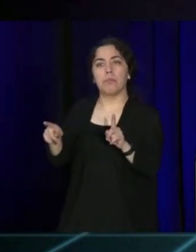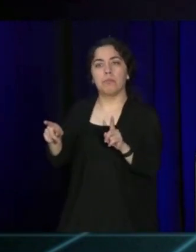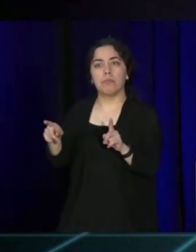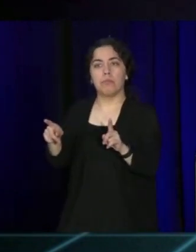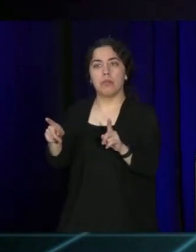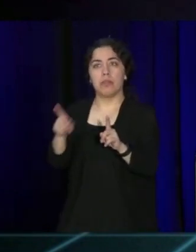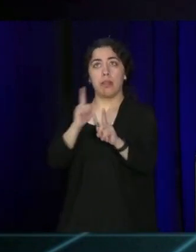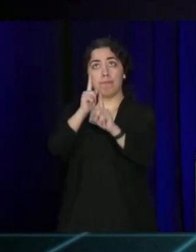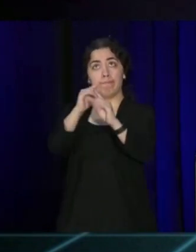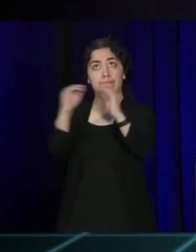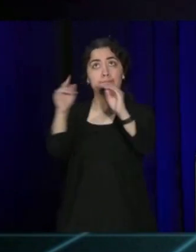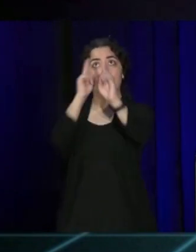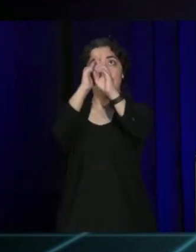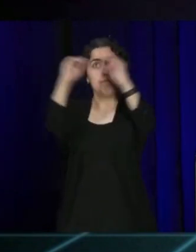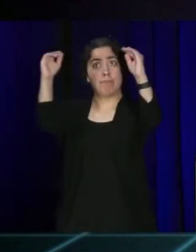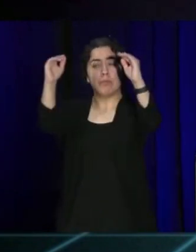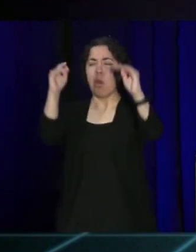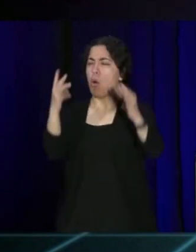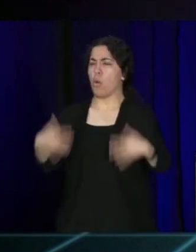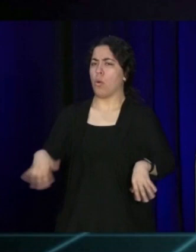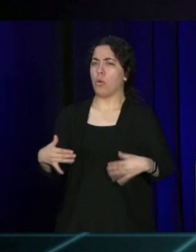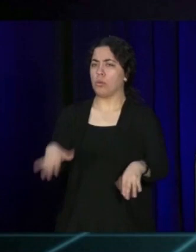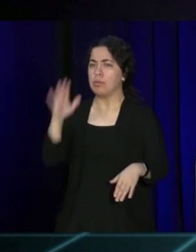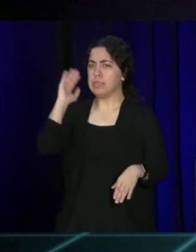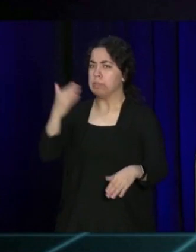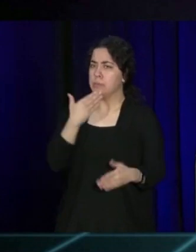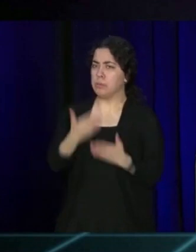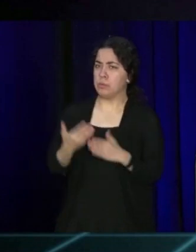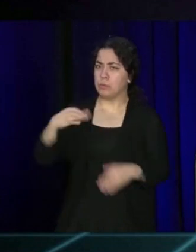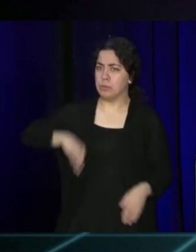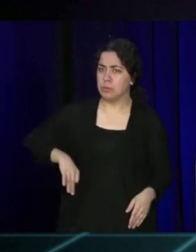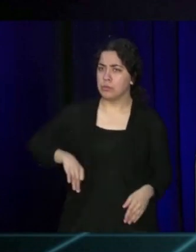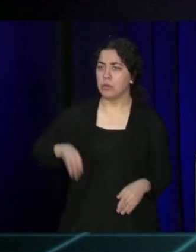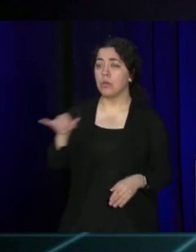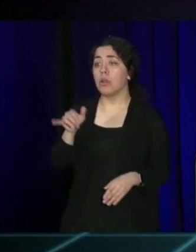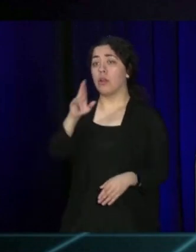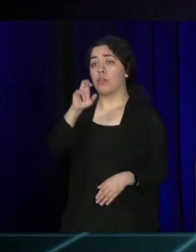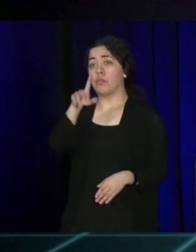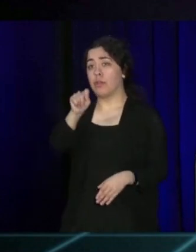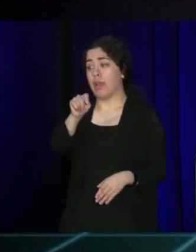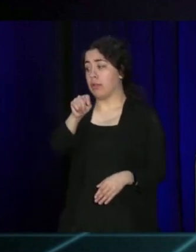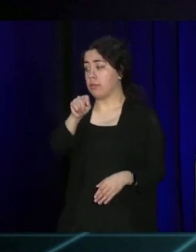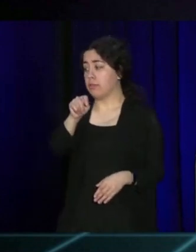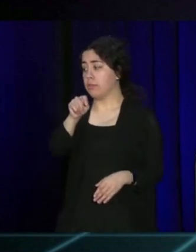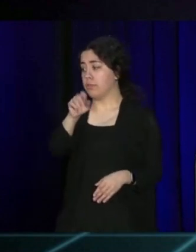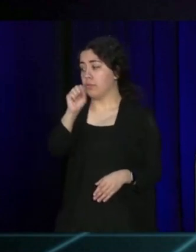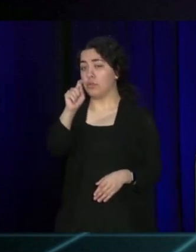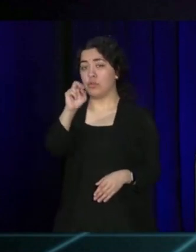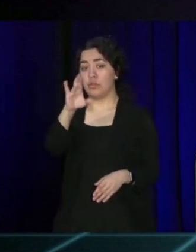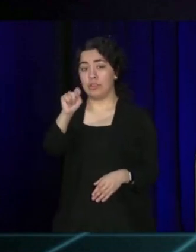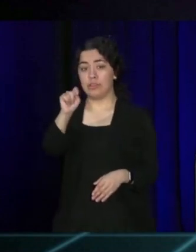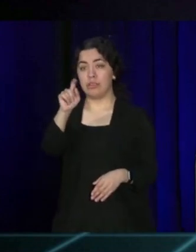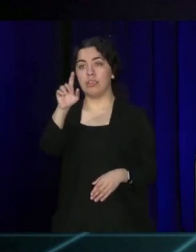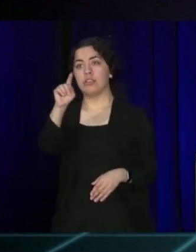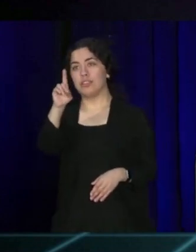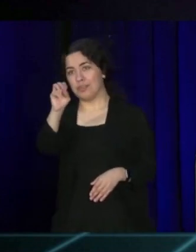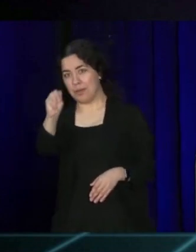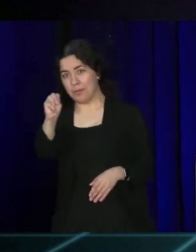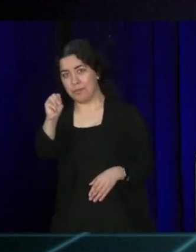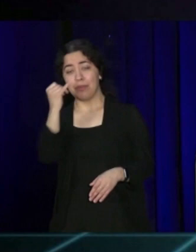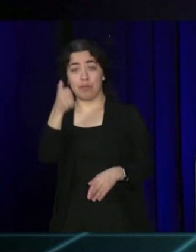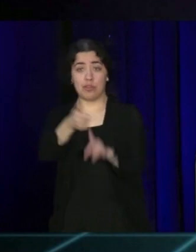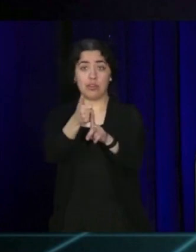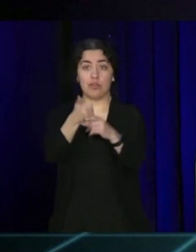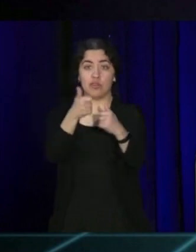super promising. Also, React strict down. So if you've tried to write code bases that share a lot